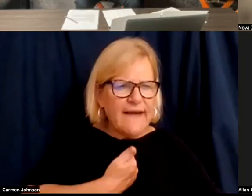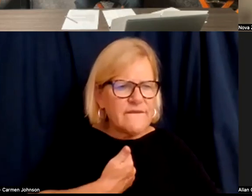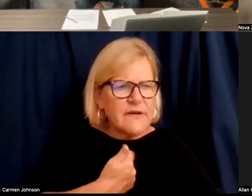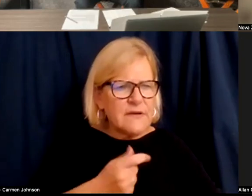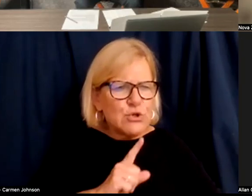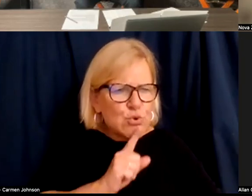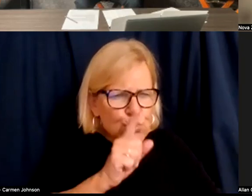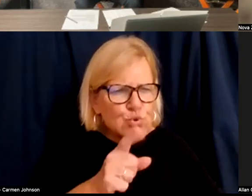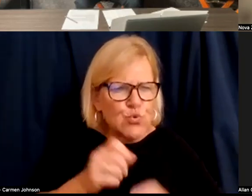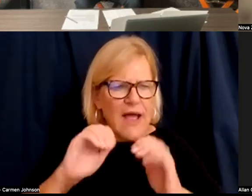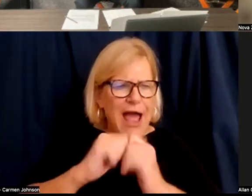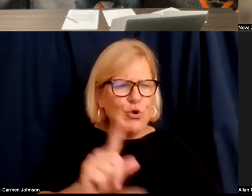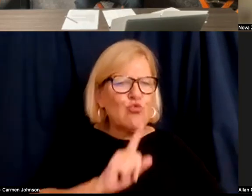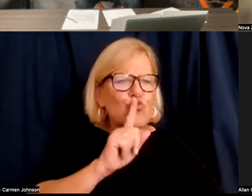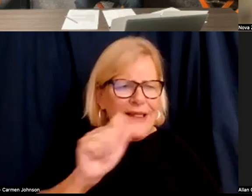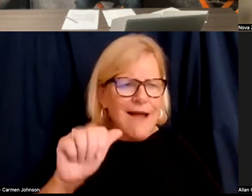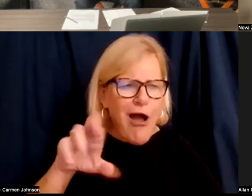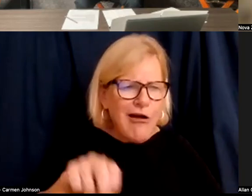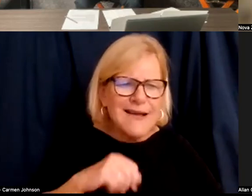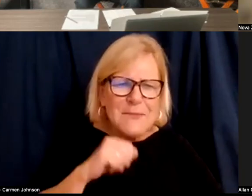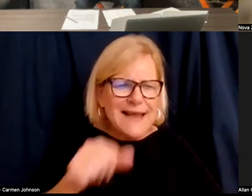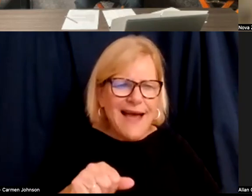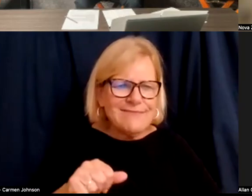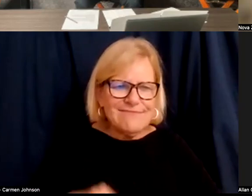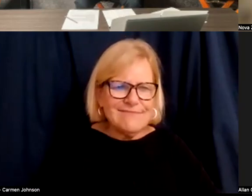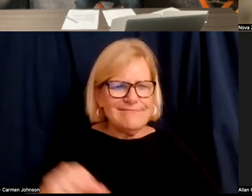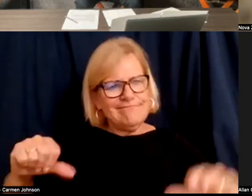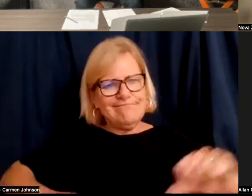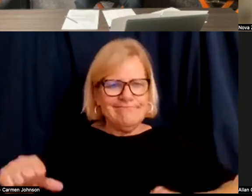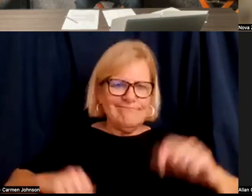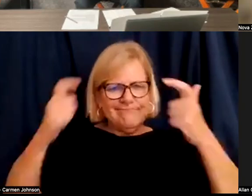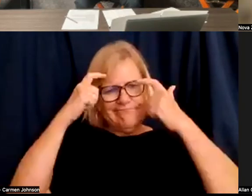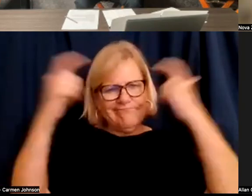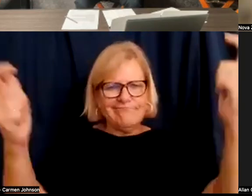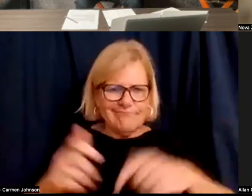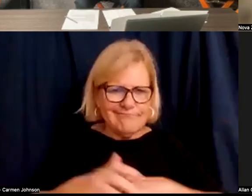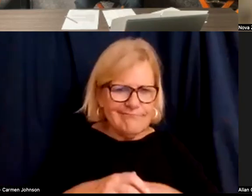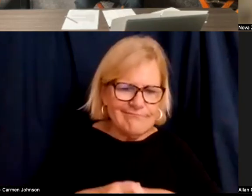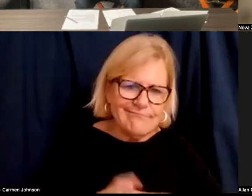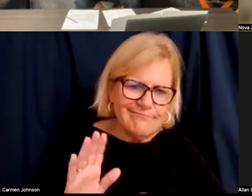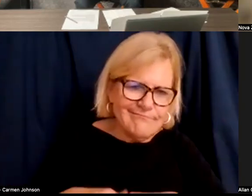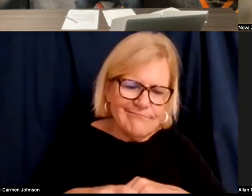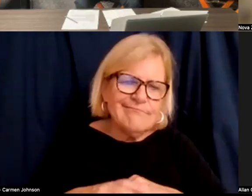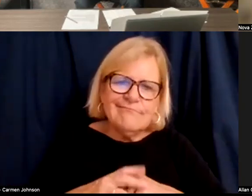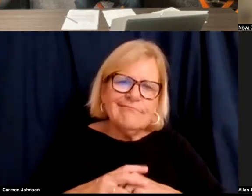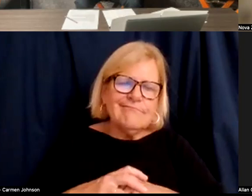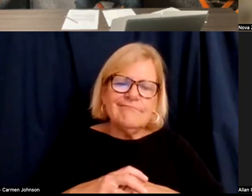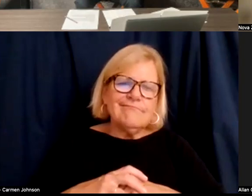to the way that you really are, not put on airs, or